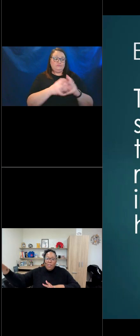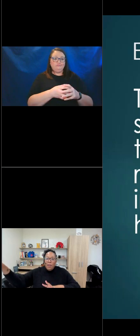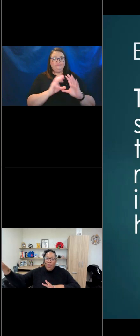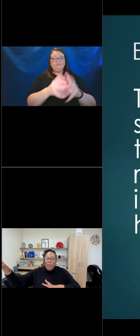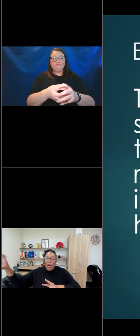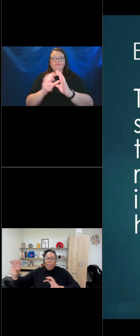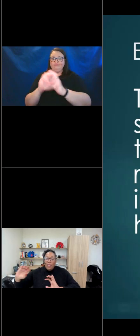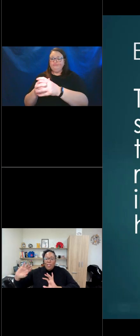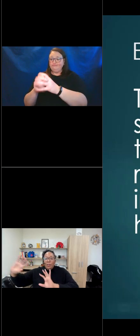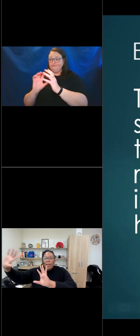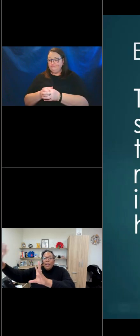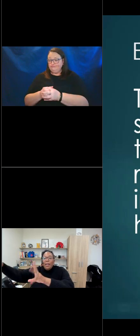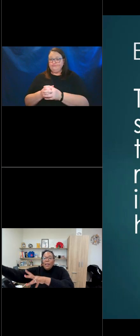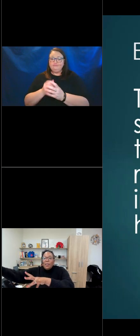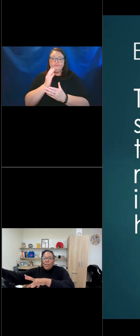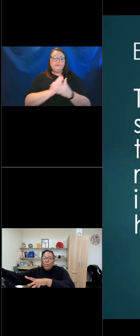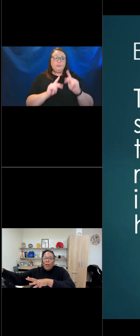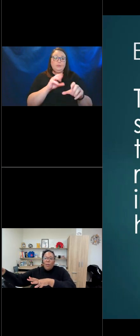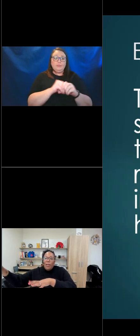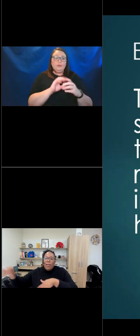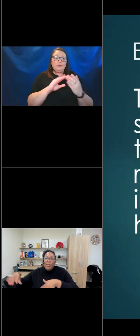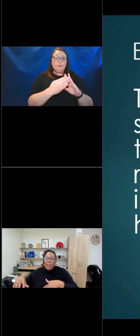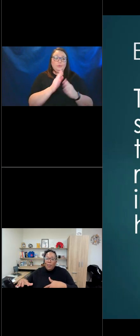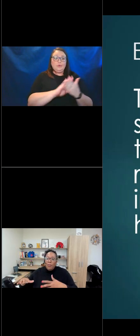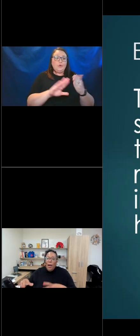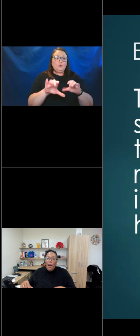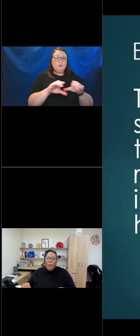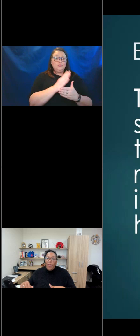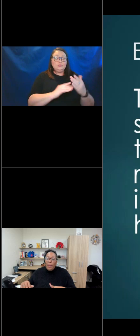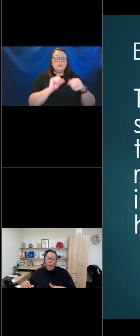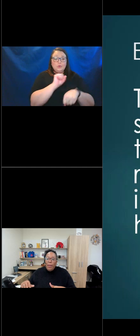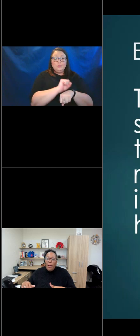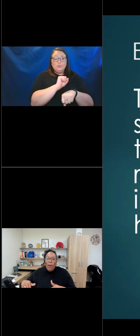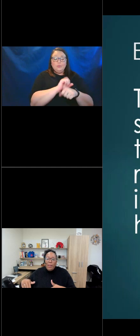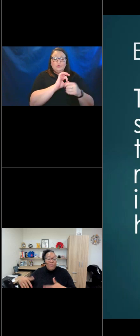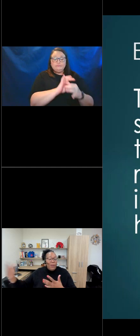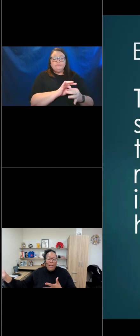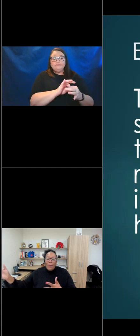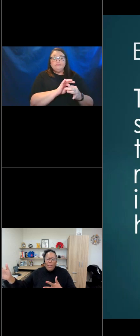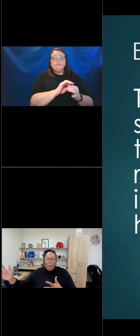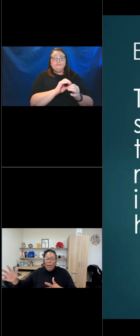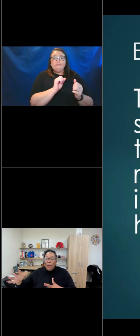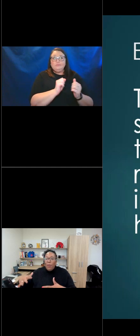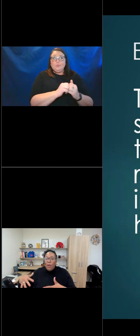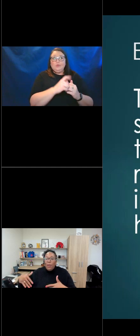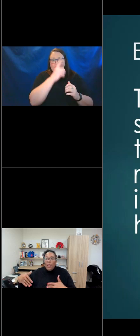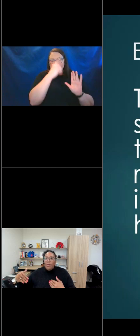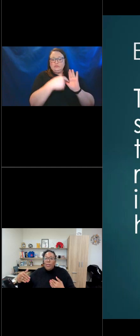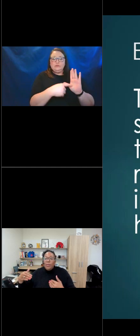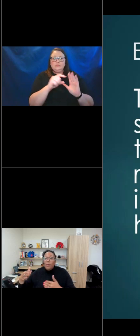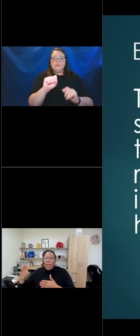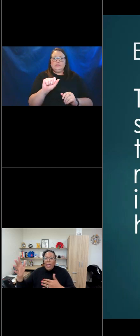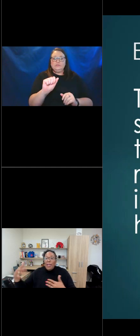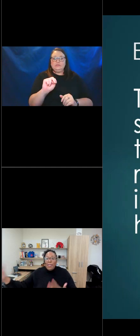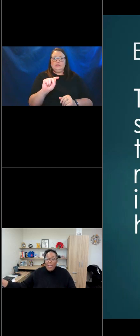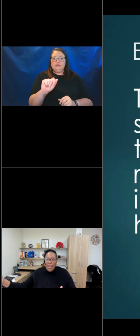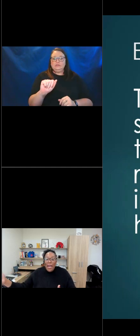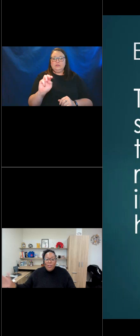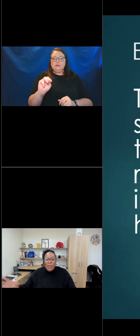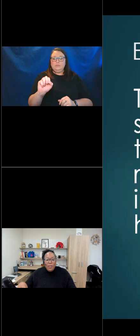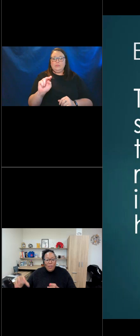folks in some community colleges doing some work related to that are, for example, in Santa Monica, who are really close to